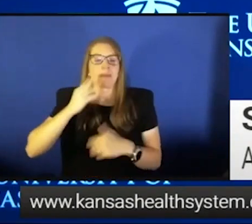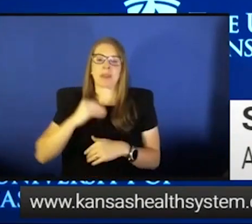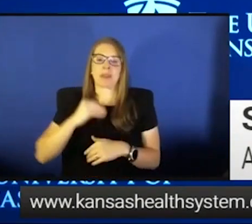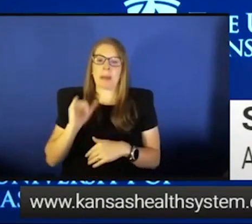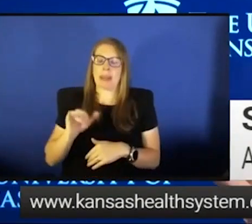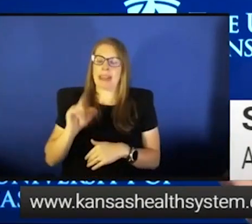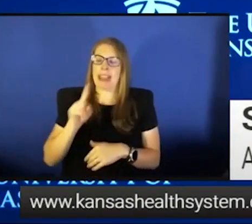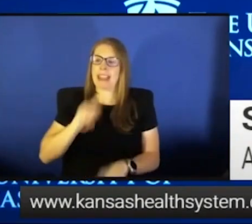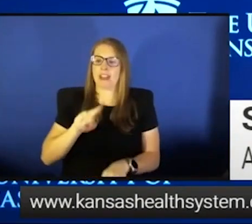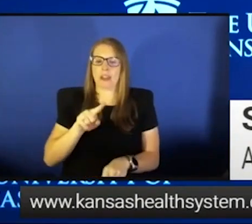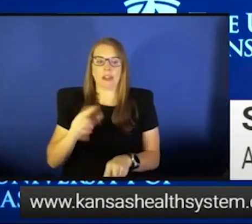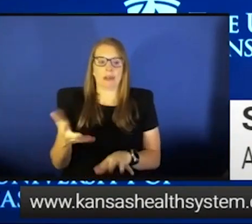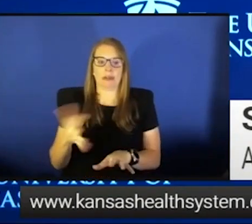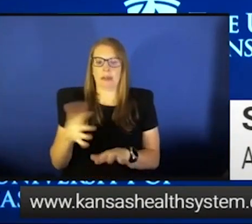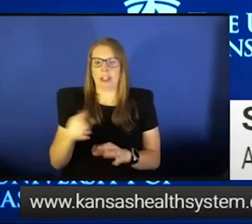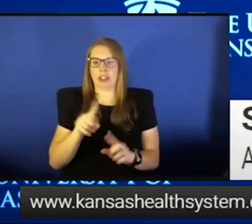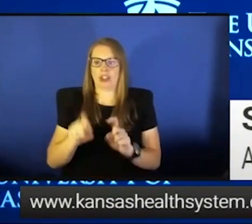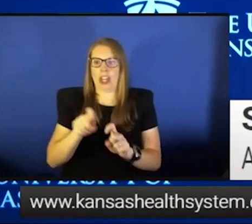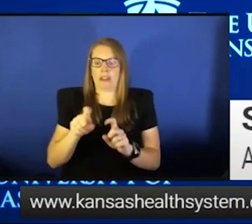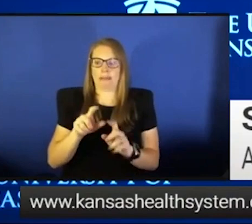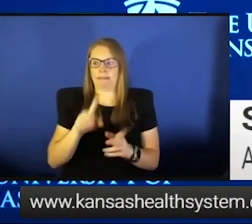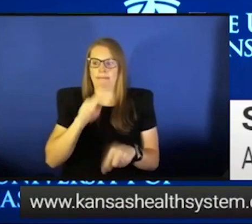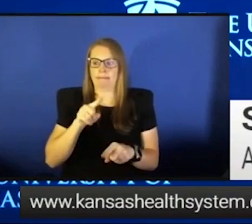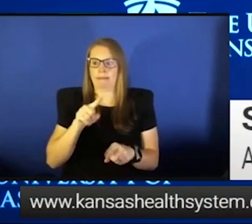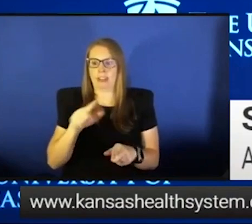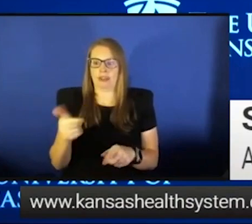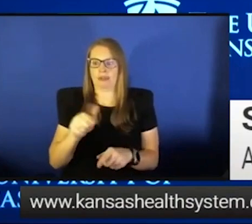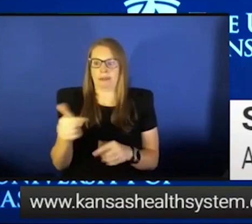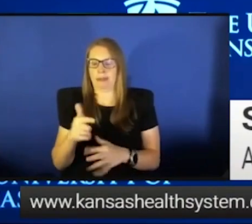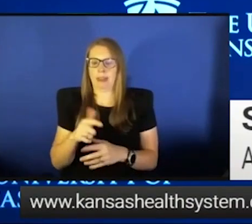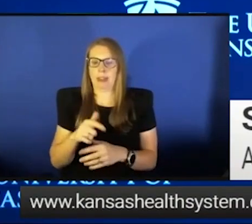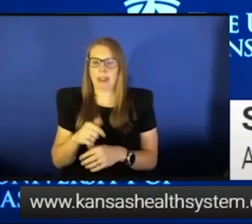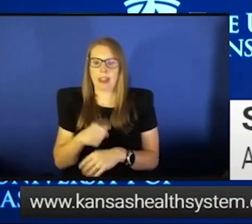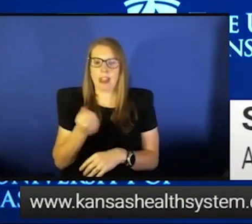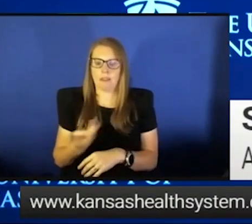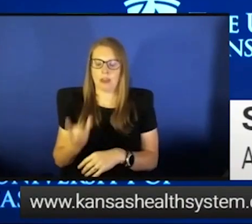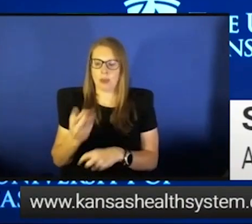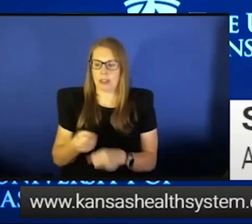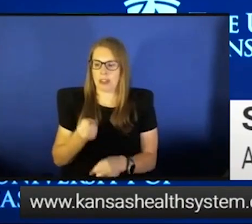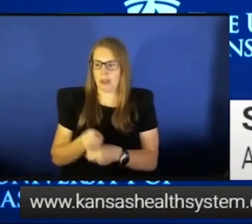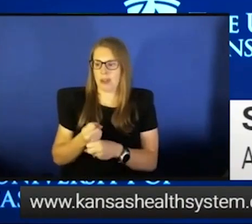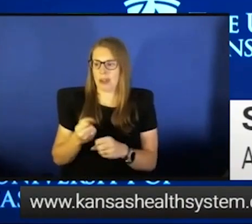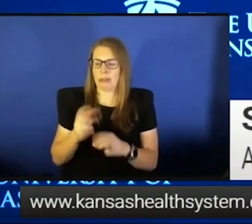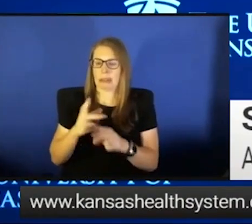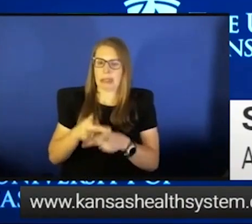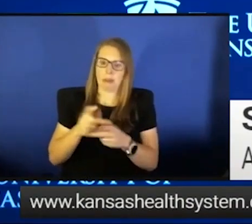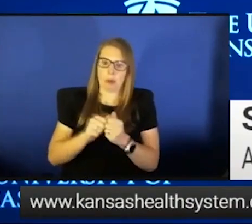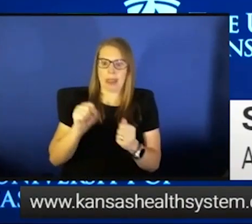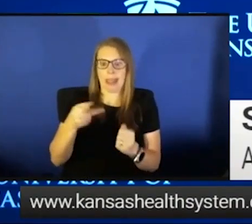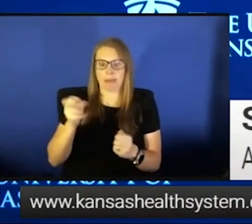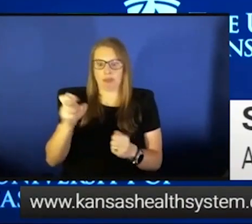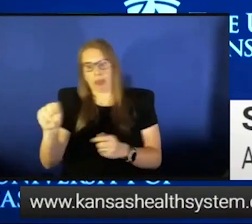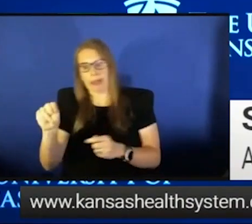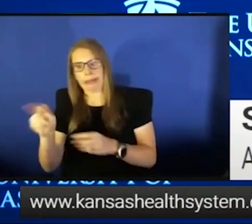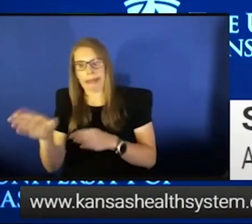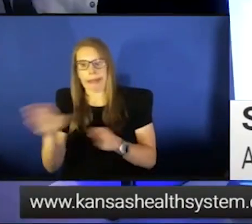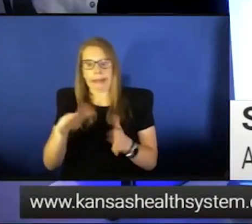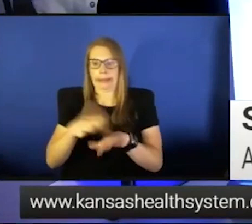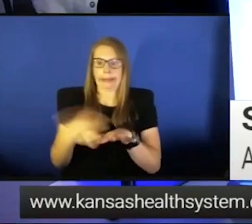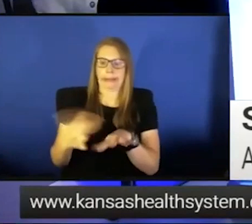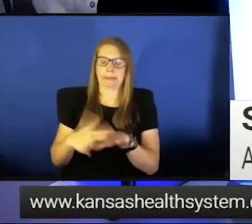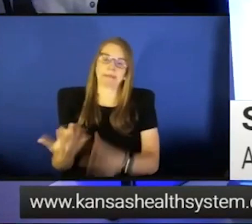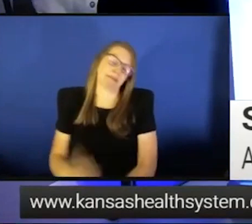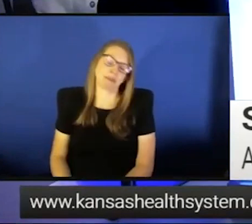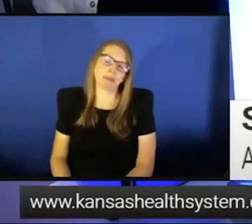think in the last month or two, it's been shifted to, gosh, we got to be a little more careful with aspirin. So it bounces up and down. Okay,